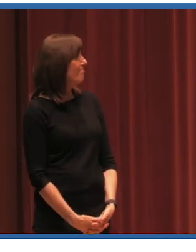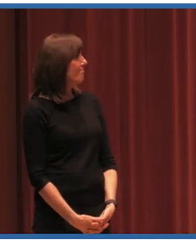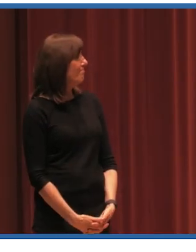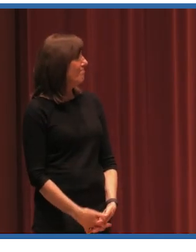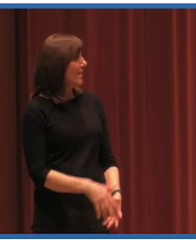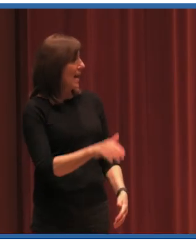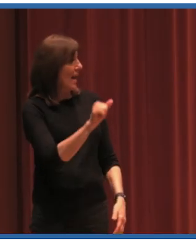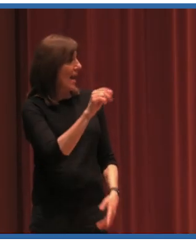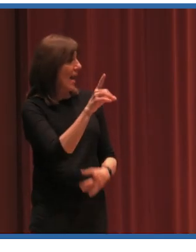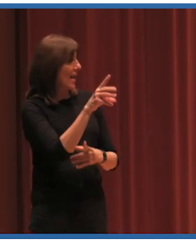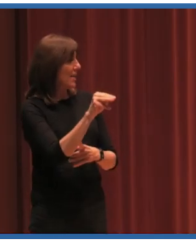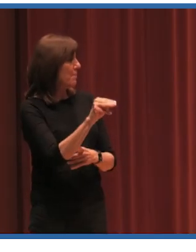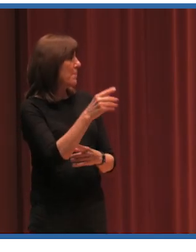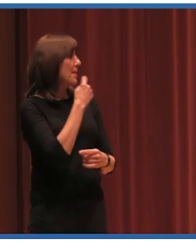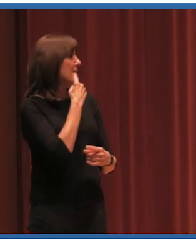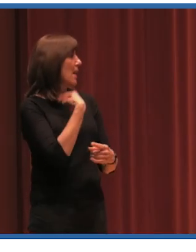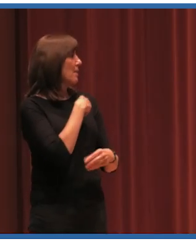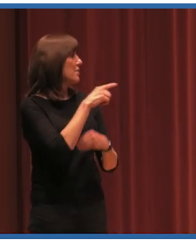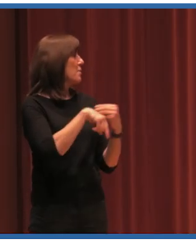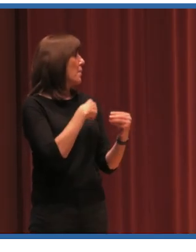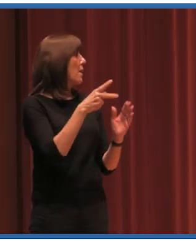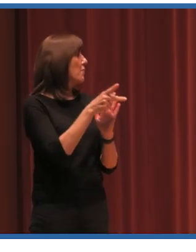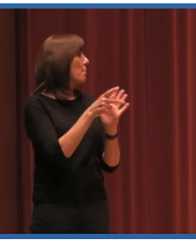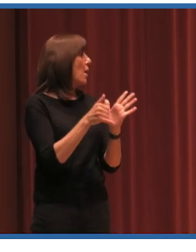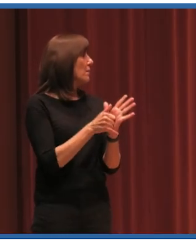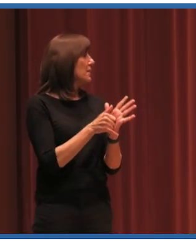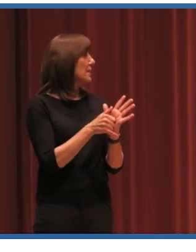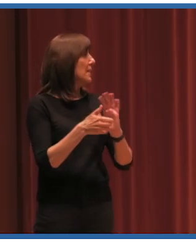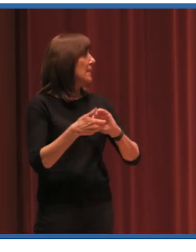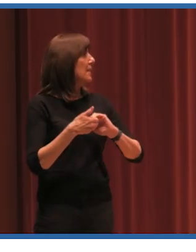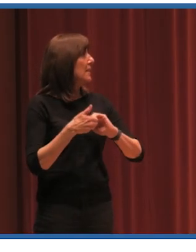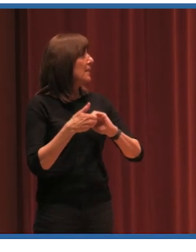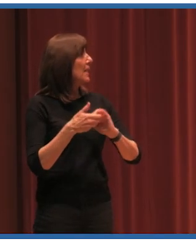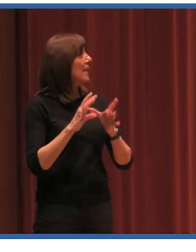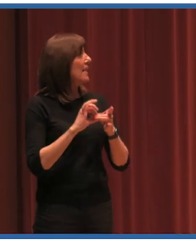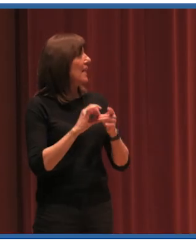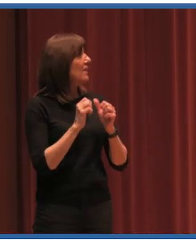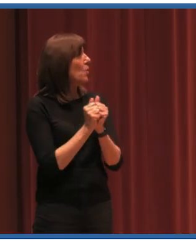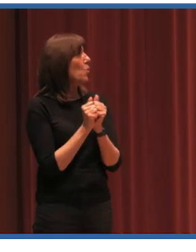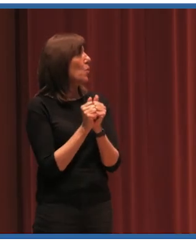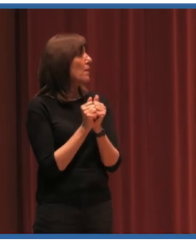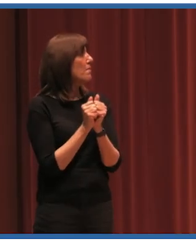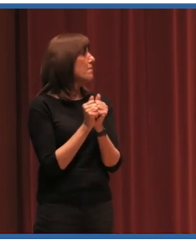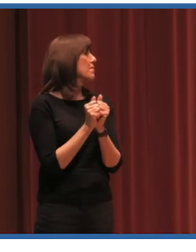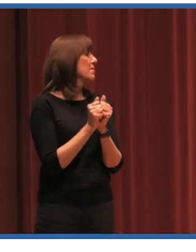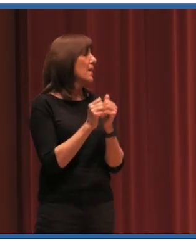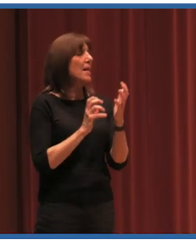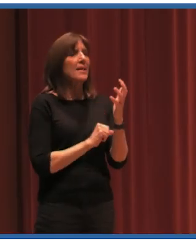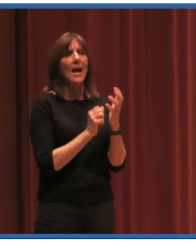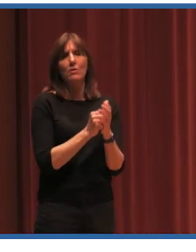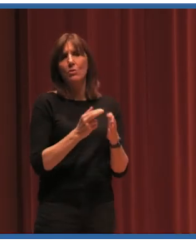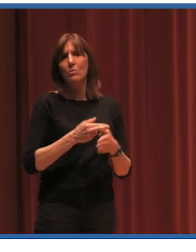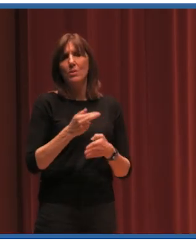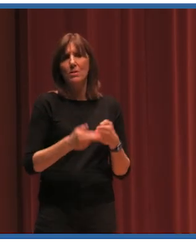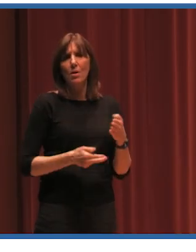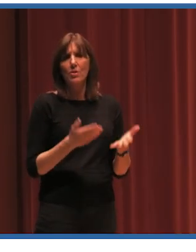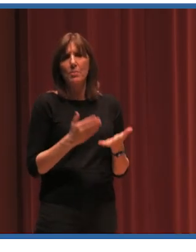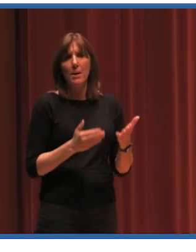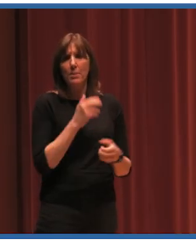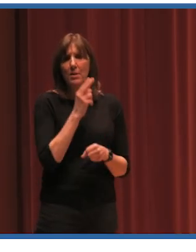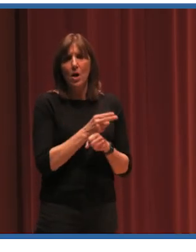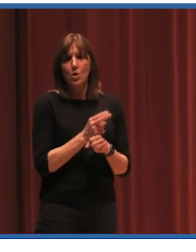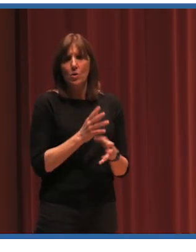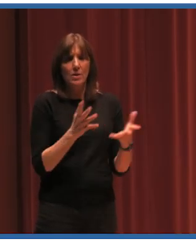Adam, talk to us a little bit about the policy levers related to cancer prevention and outcomes that you might see as maybe underused or as